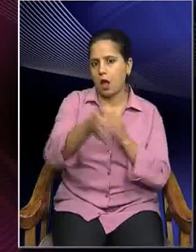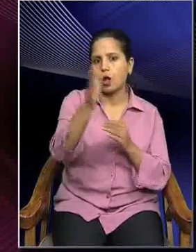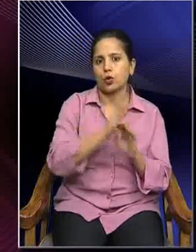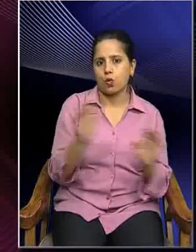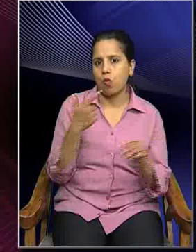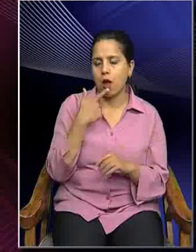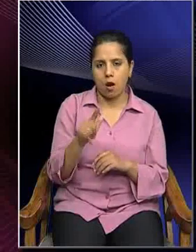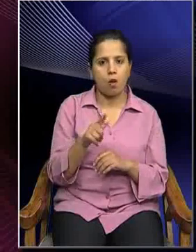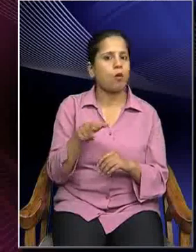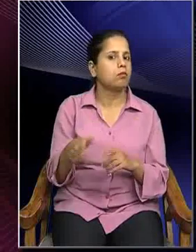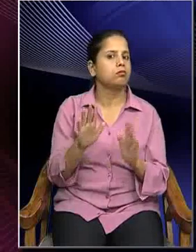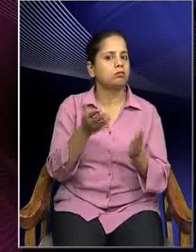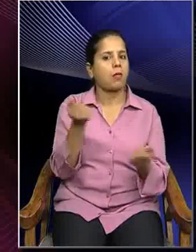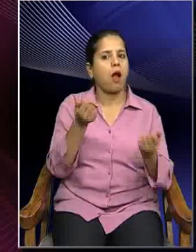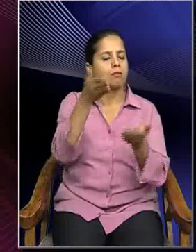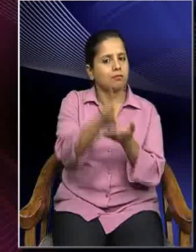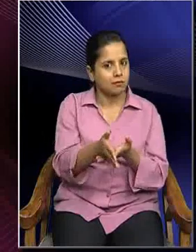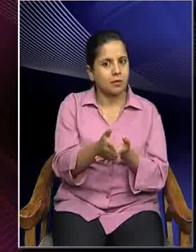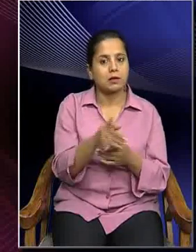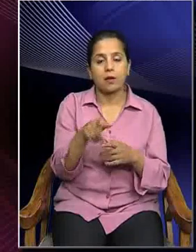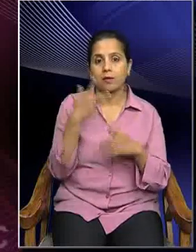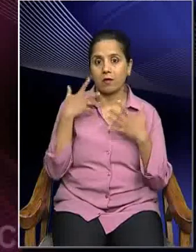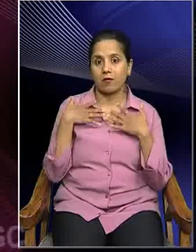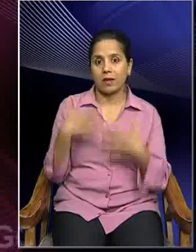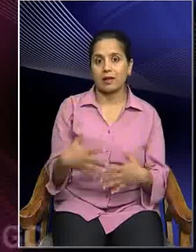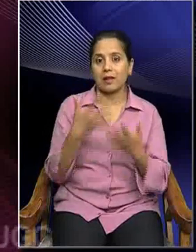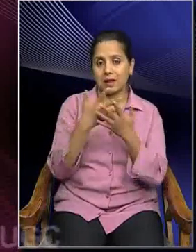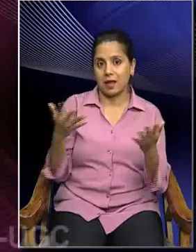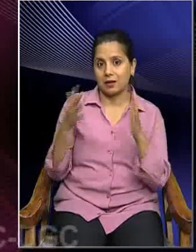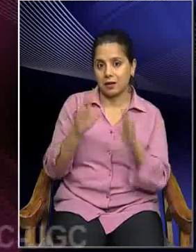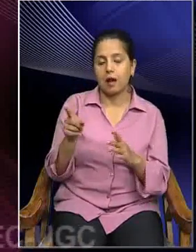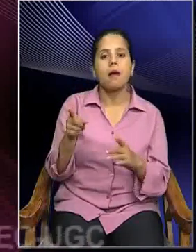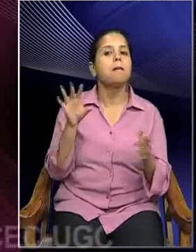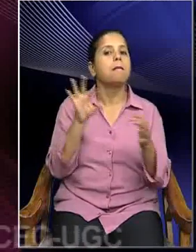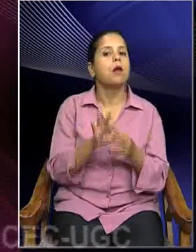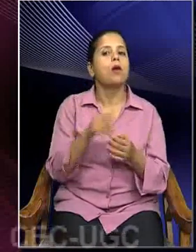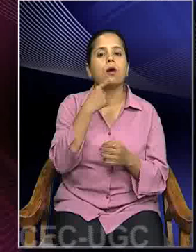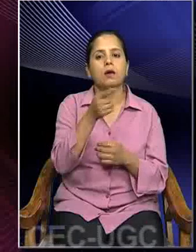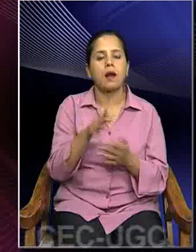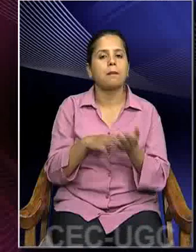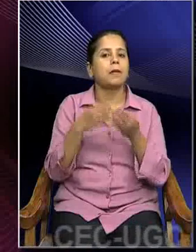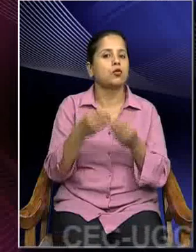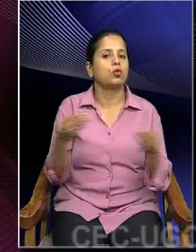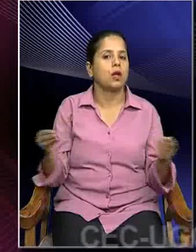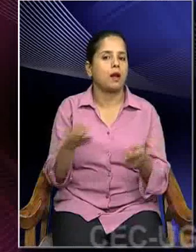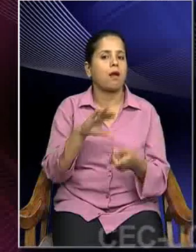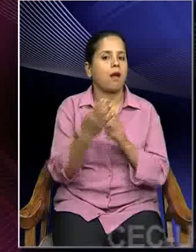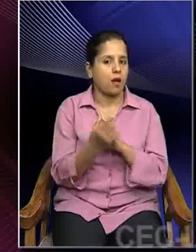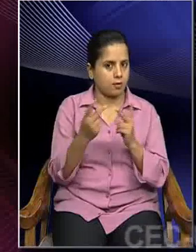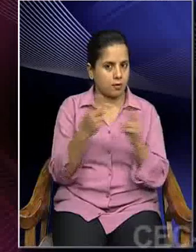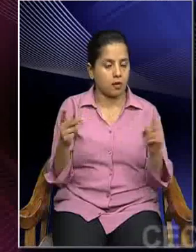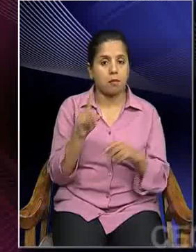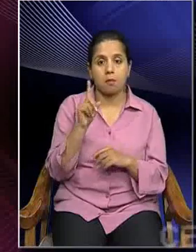don't cross that road. So as physical object, they belong to the material culture.